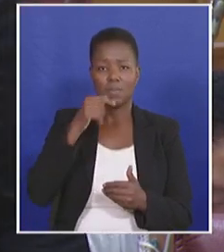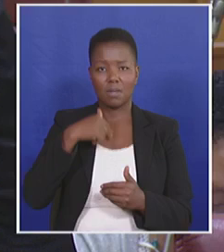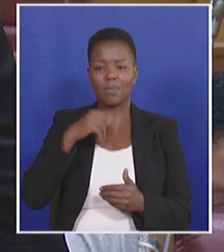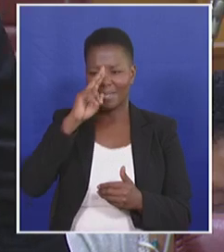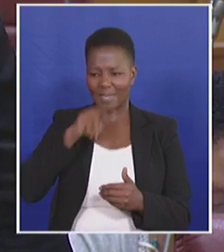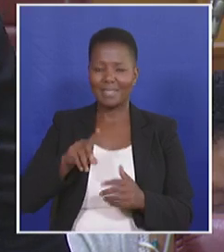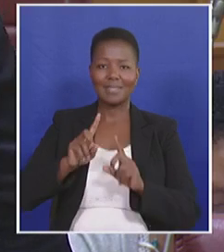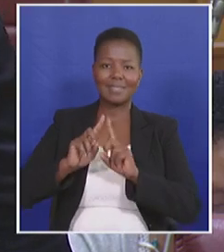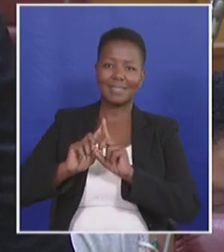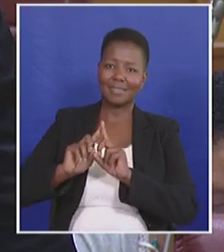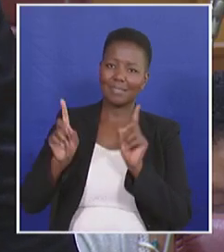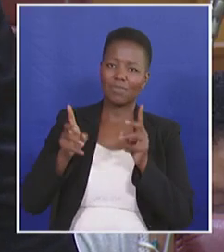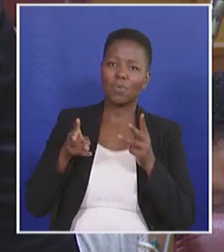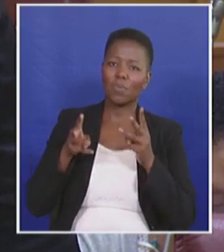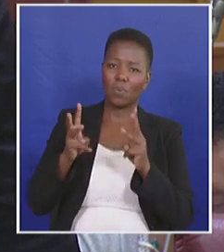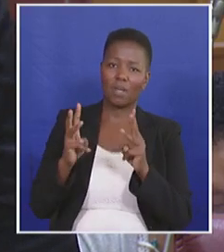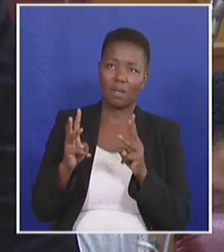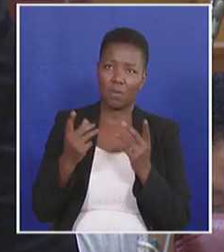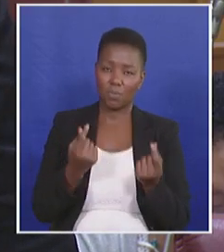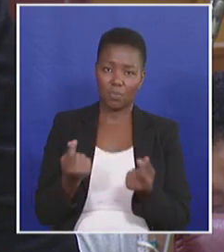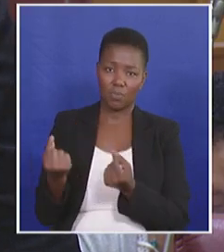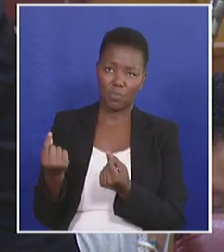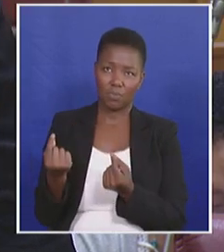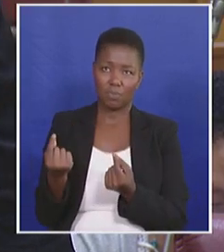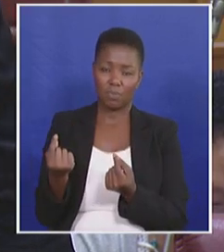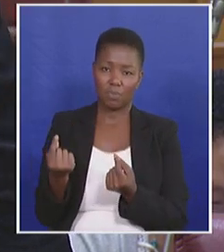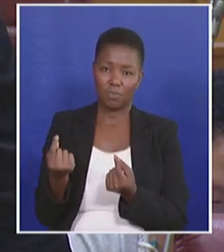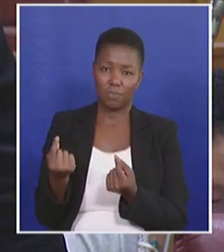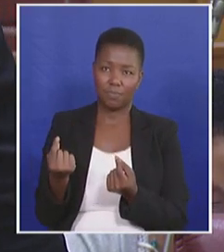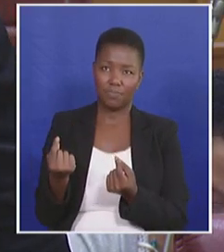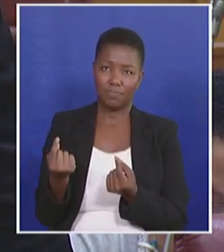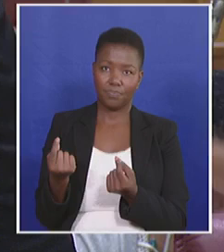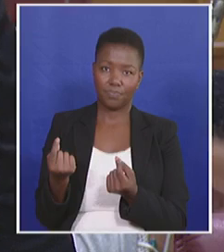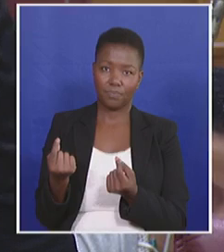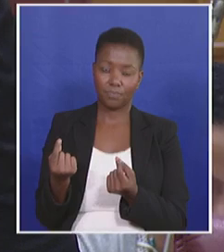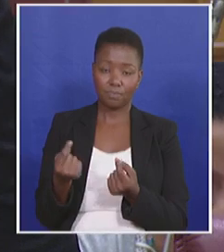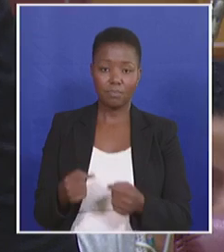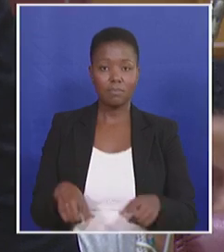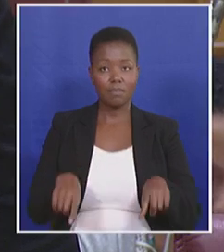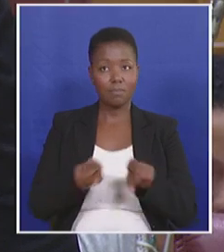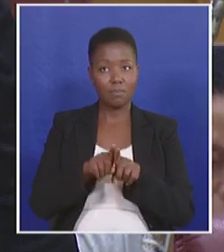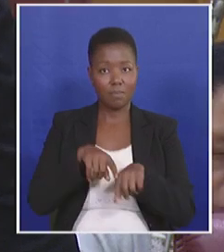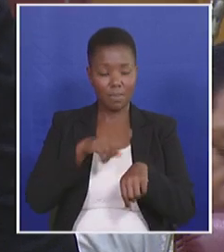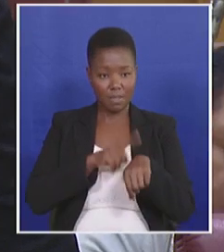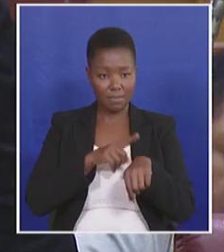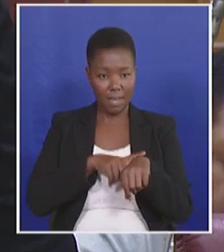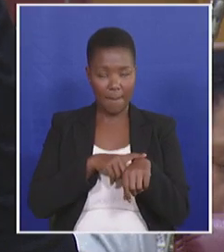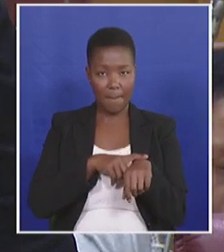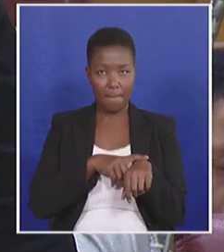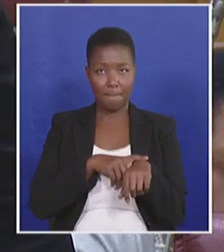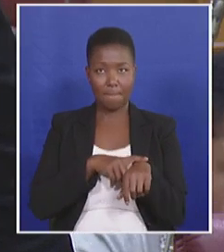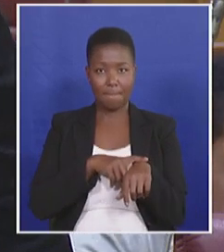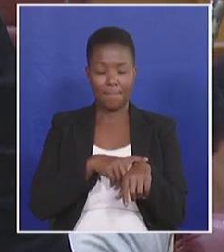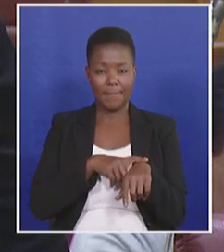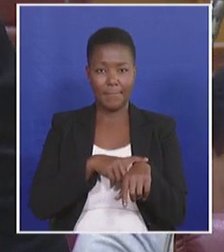of a program that must also deal with that. But at the center of demilitarization,